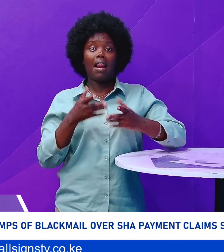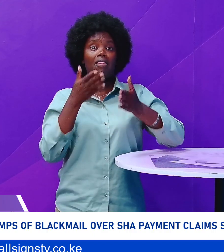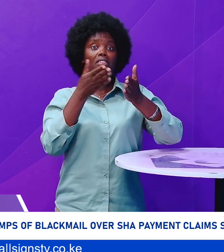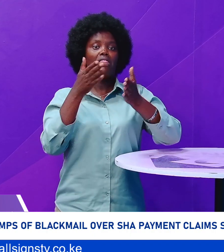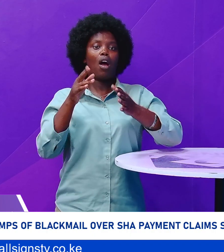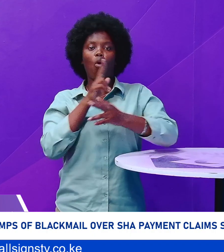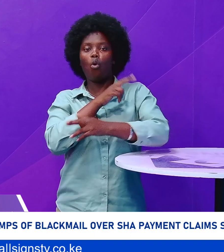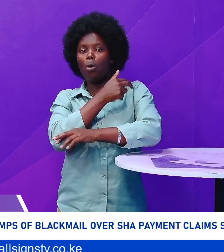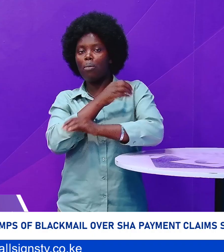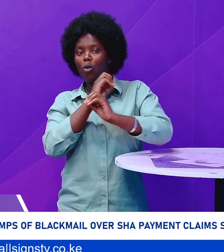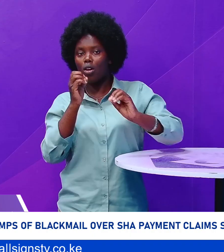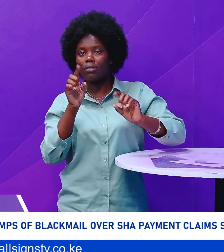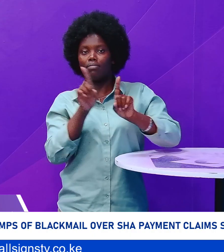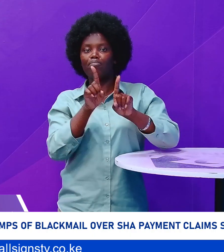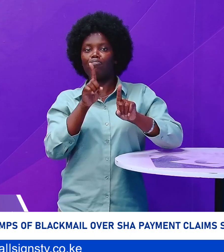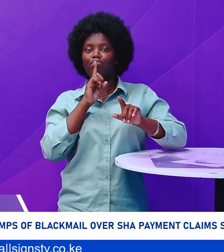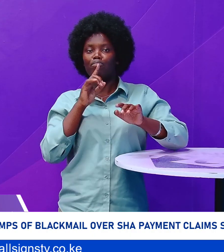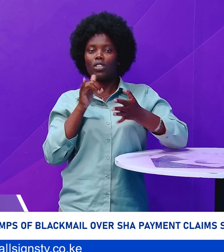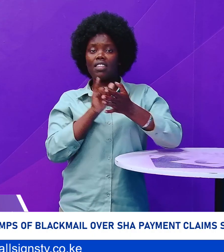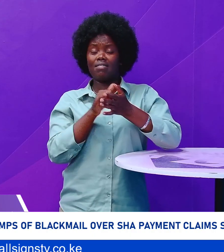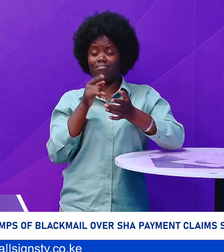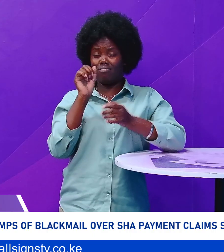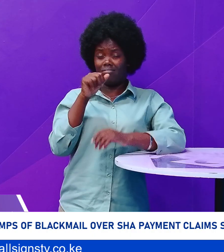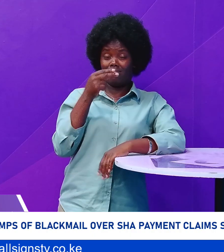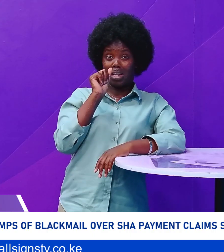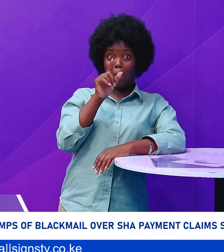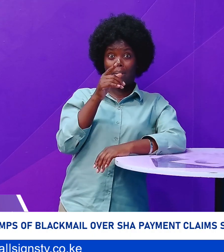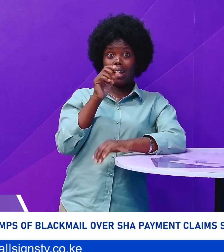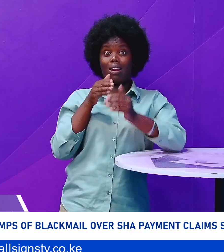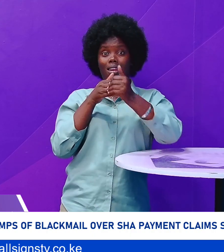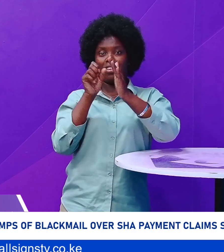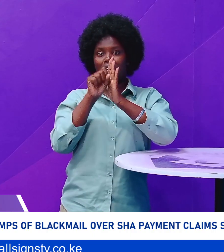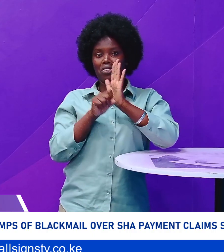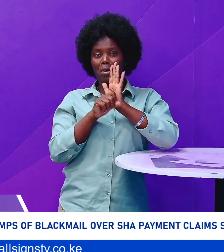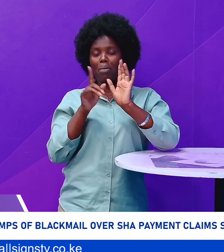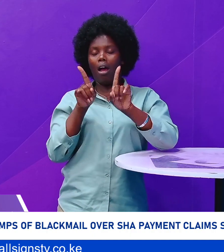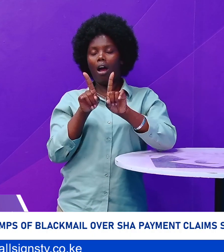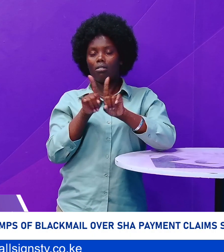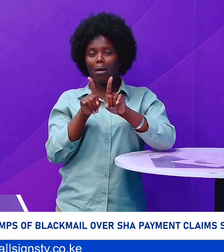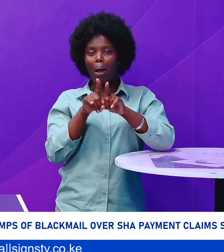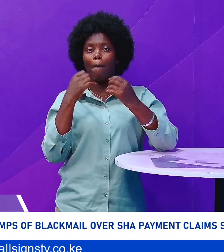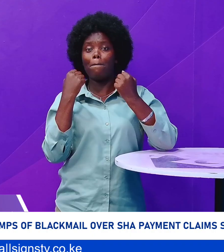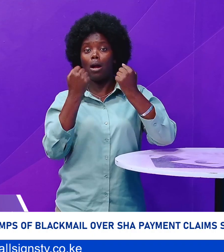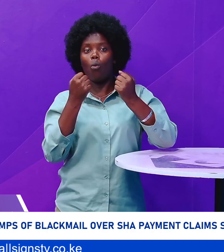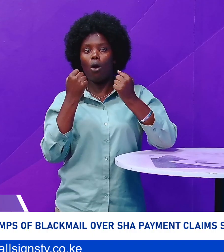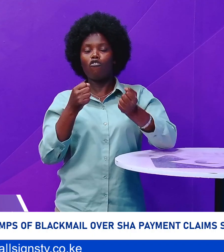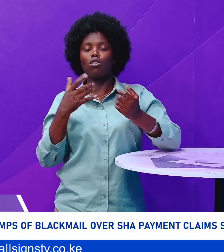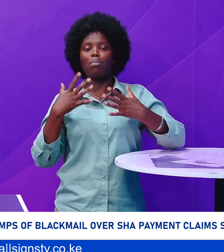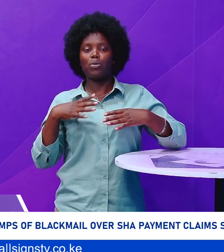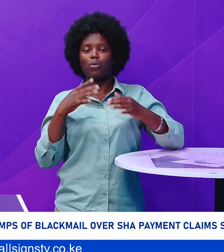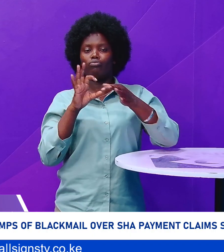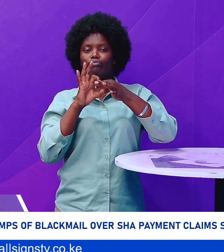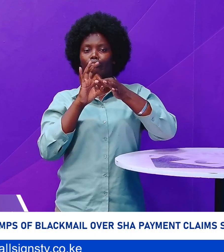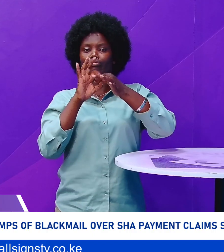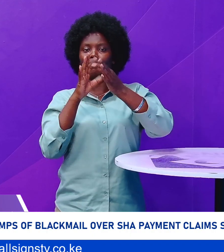CS take responsibility for regular payments alleged made to non-existent hospitals. They accused Duale,